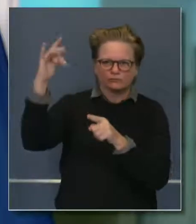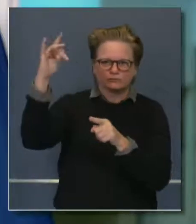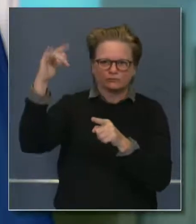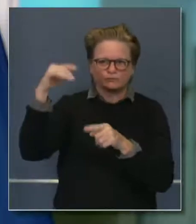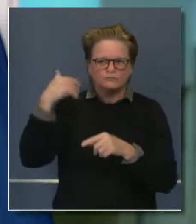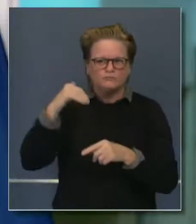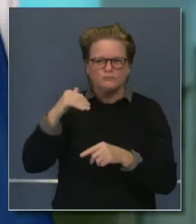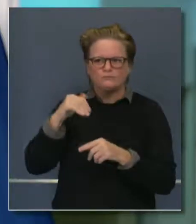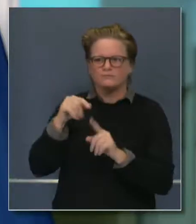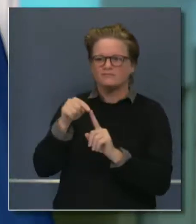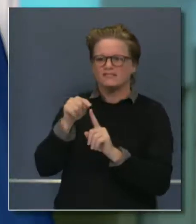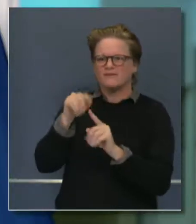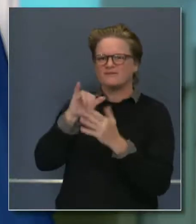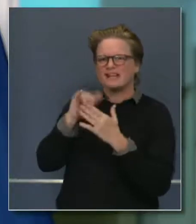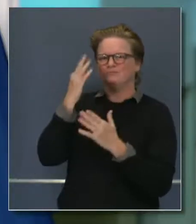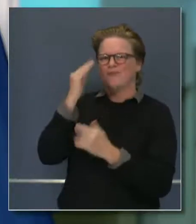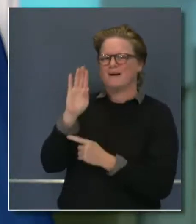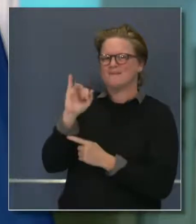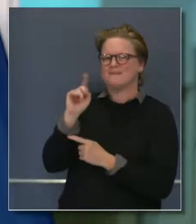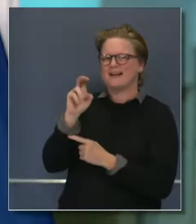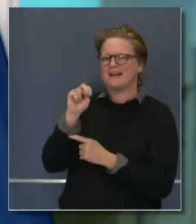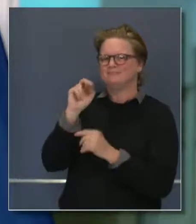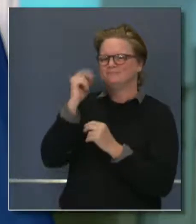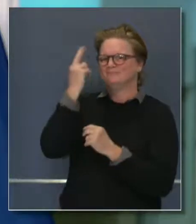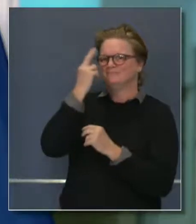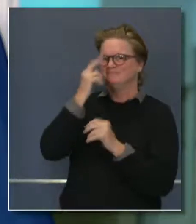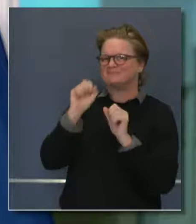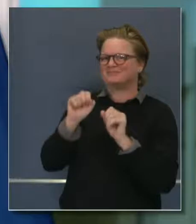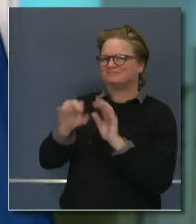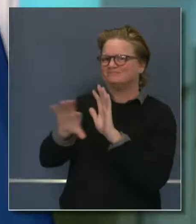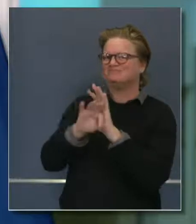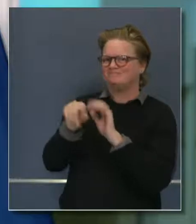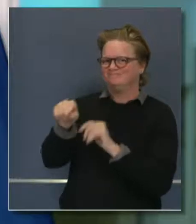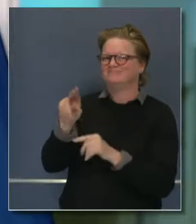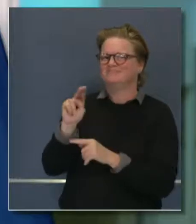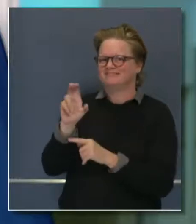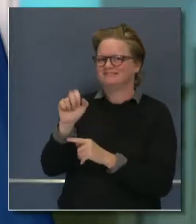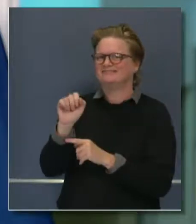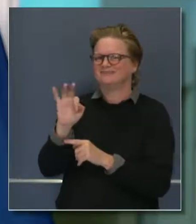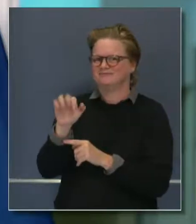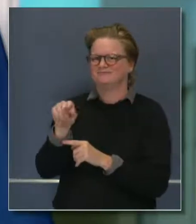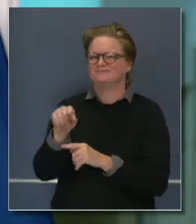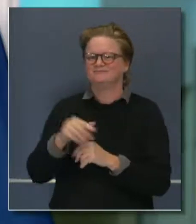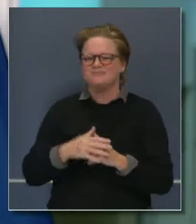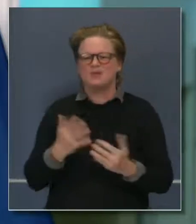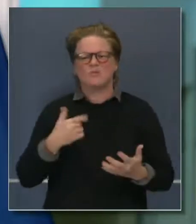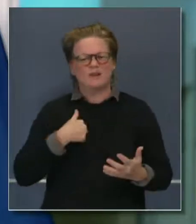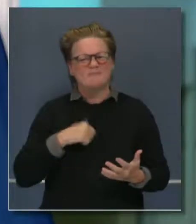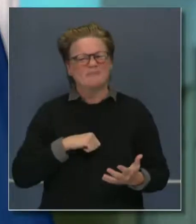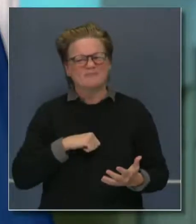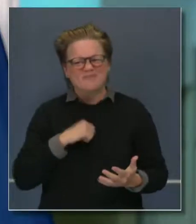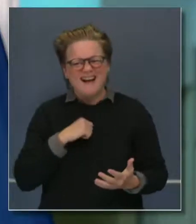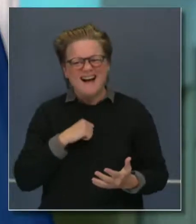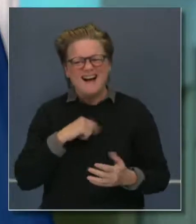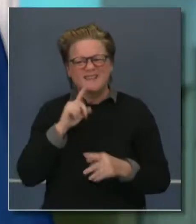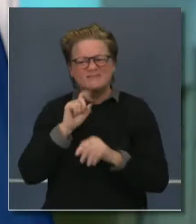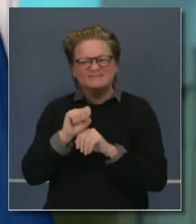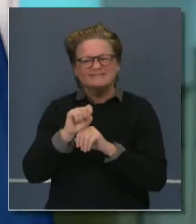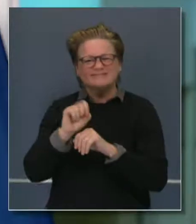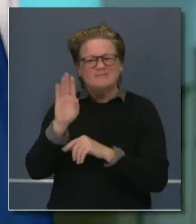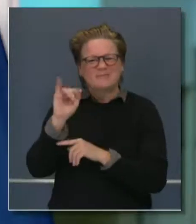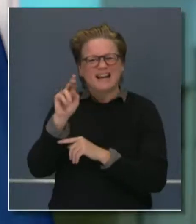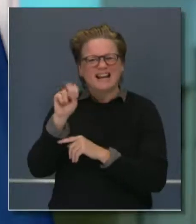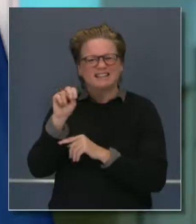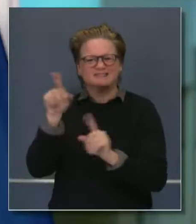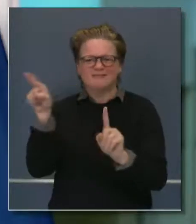choose from. So we couldn't be more prideful and more proud of that extraordinary institution, UCSF, the UC